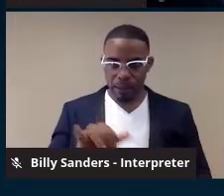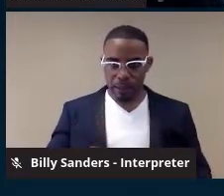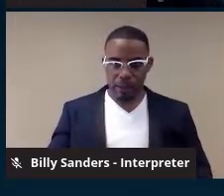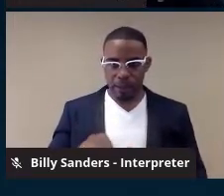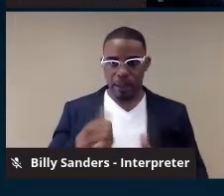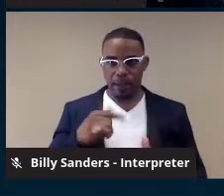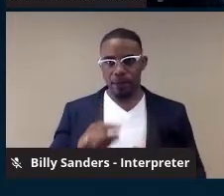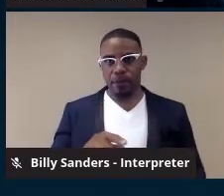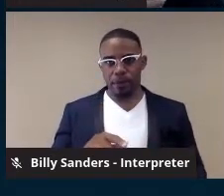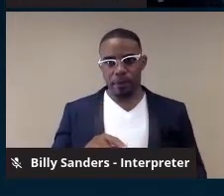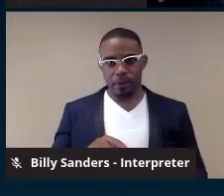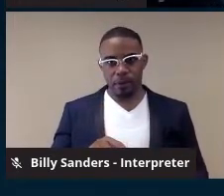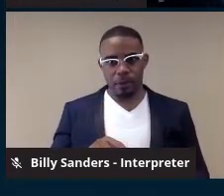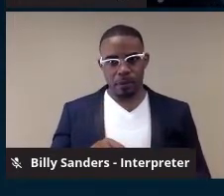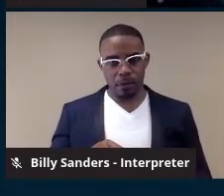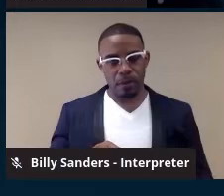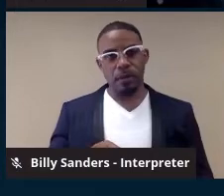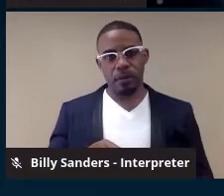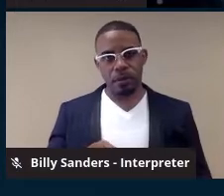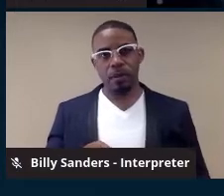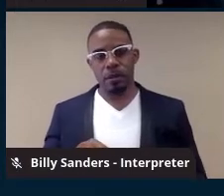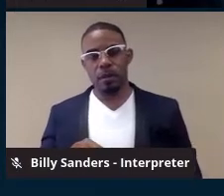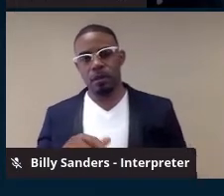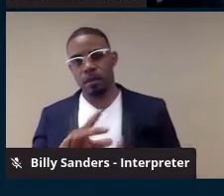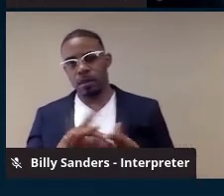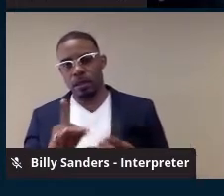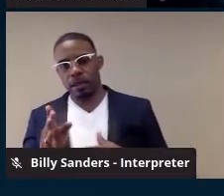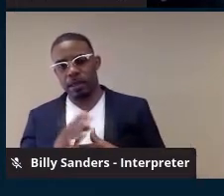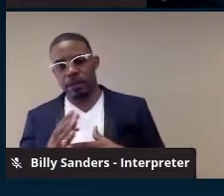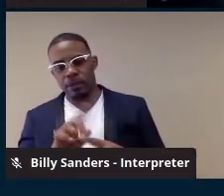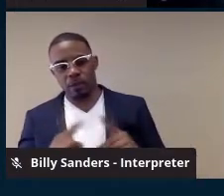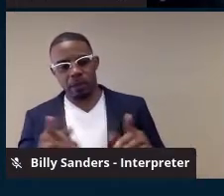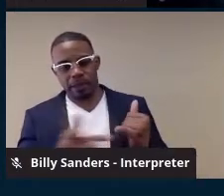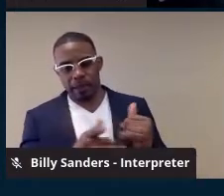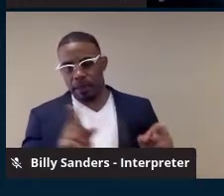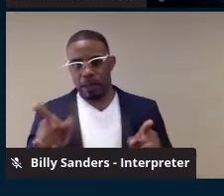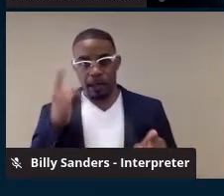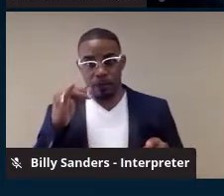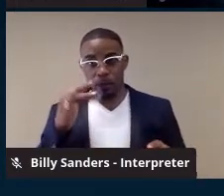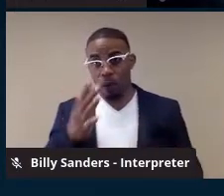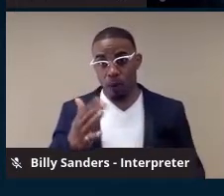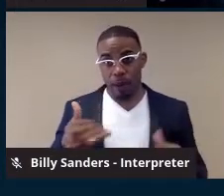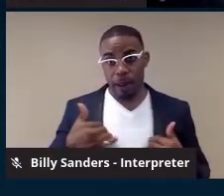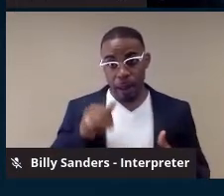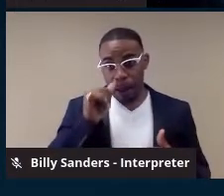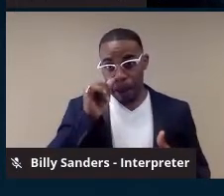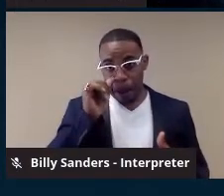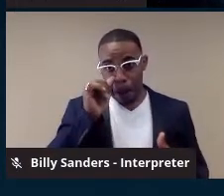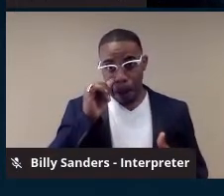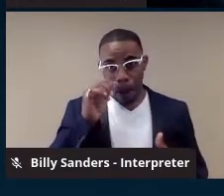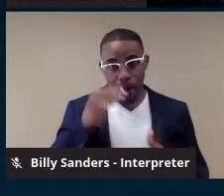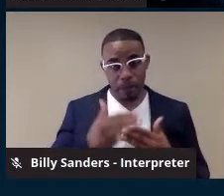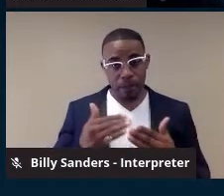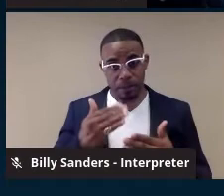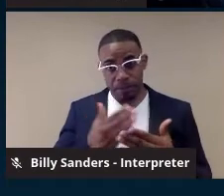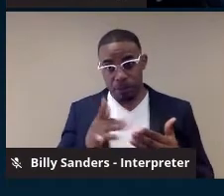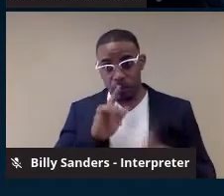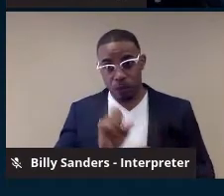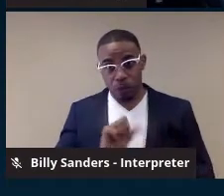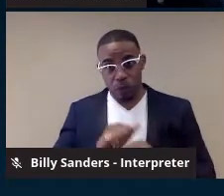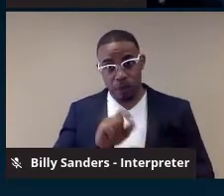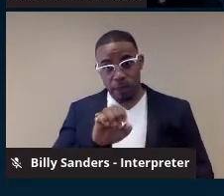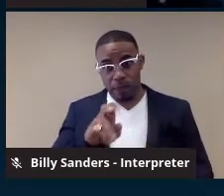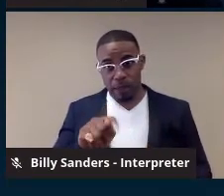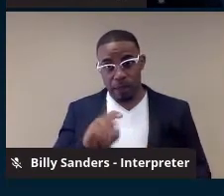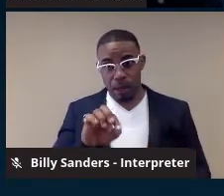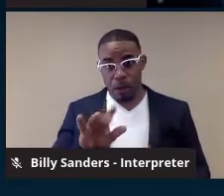be kind of transferable between the technology. So if you already have some libraries that you work with in .NET Core or